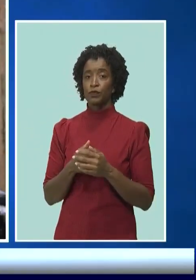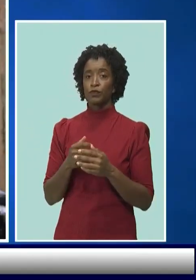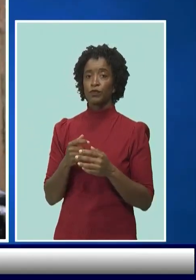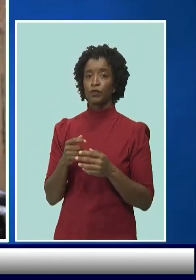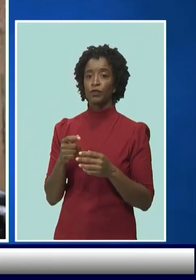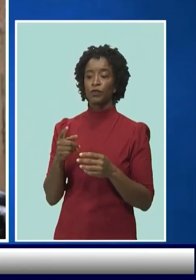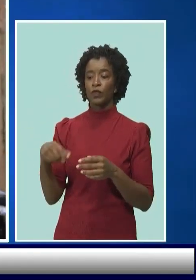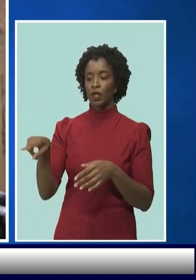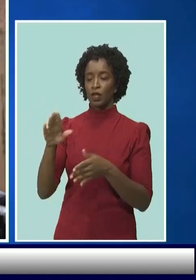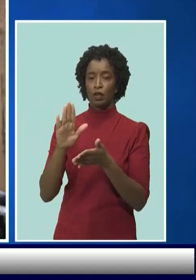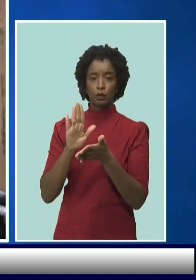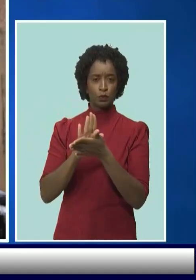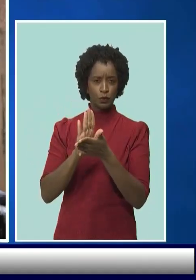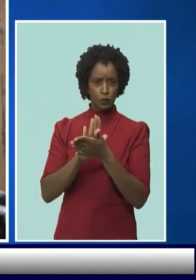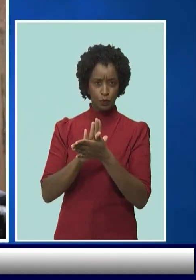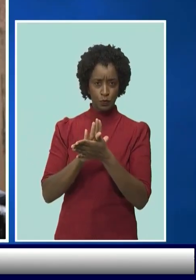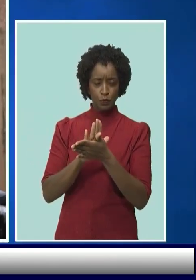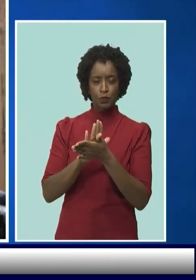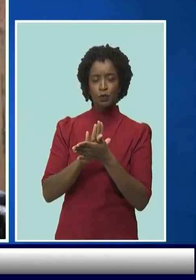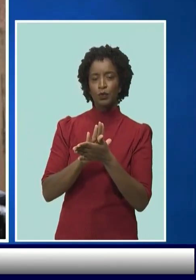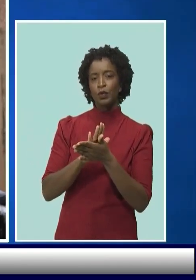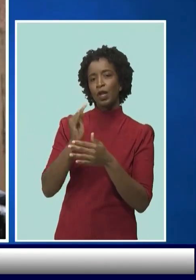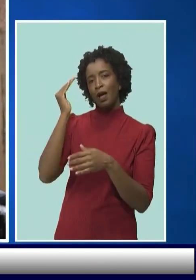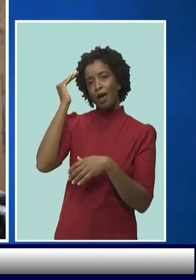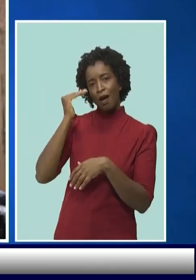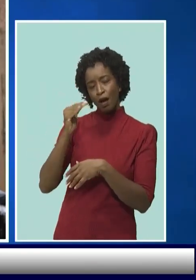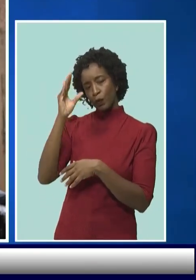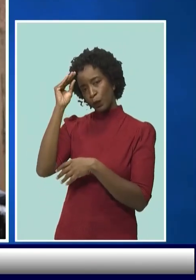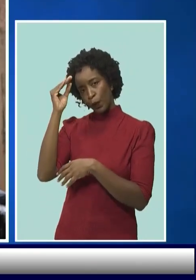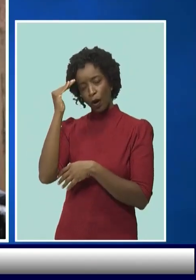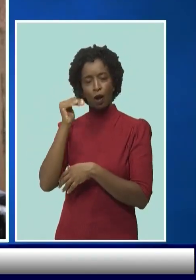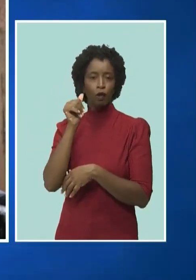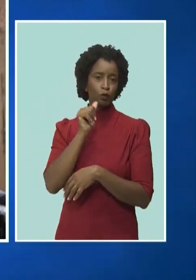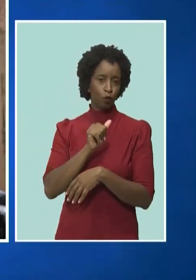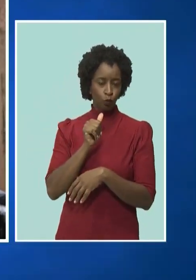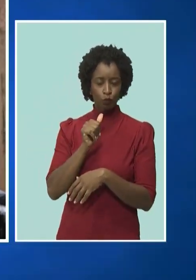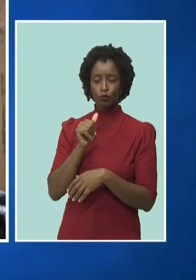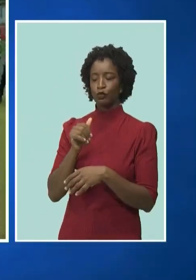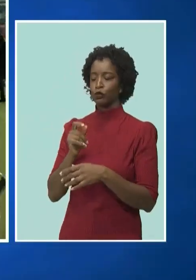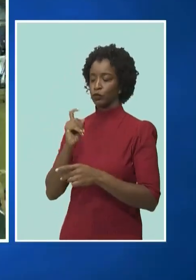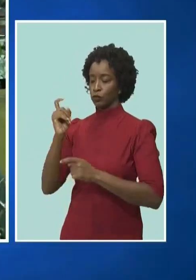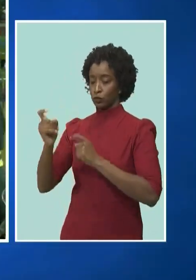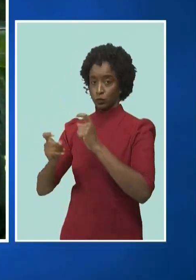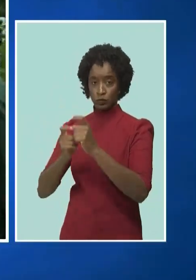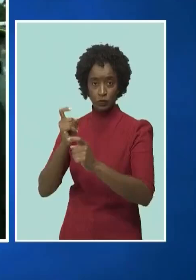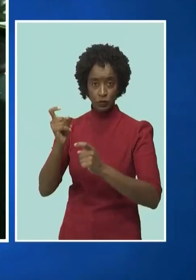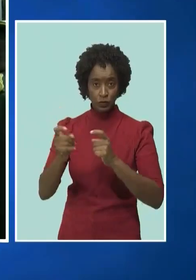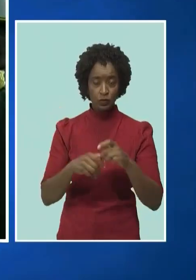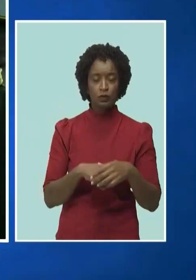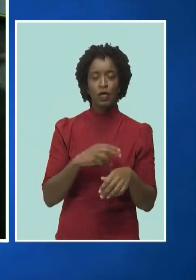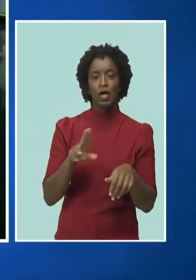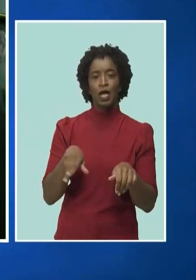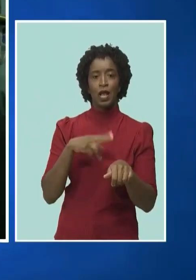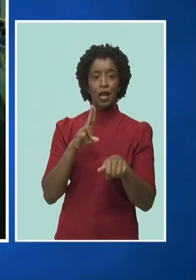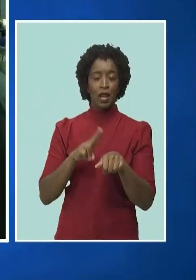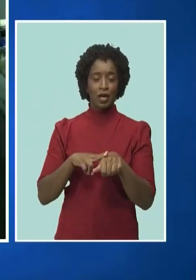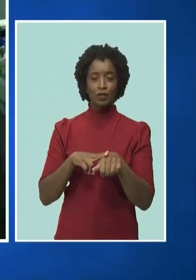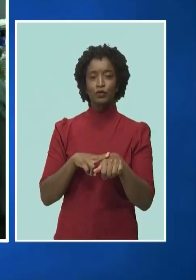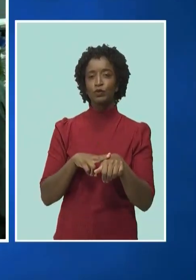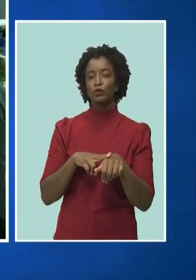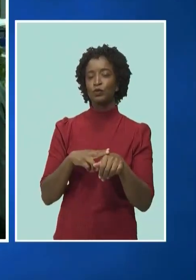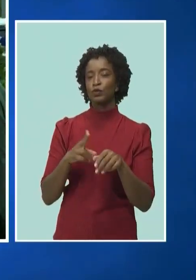head boys and head girls of all public and private schools in Barbados, the national awards and honors conferred to